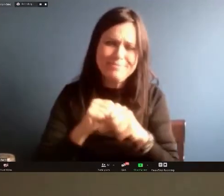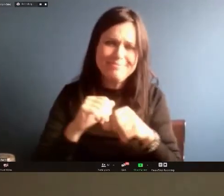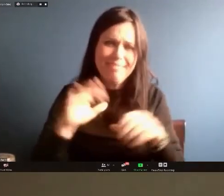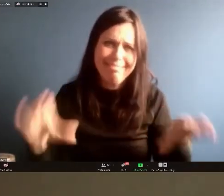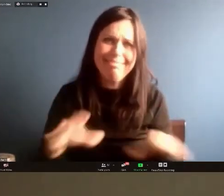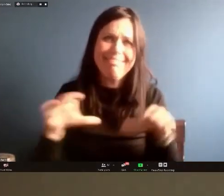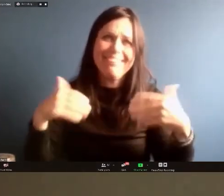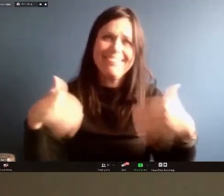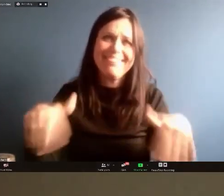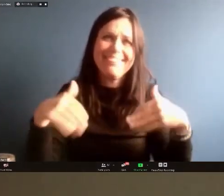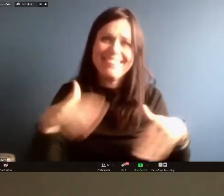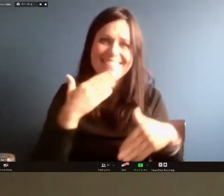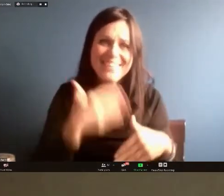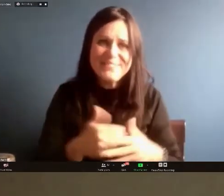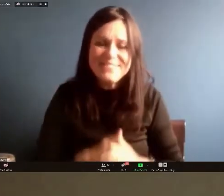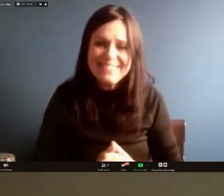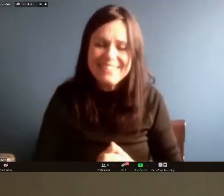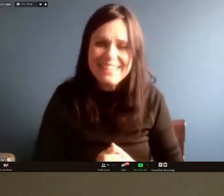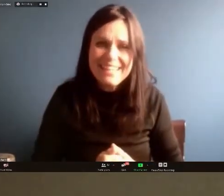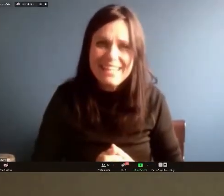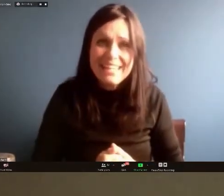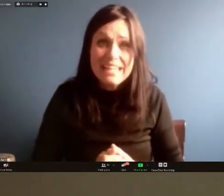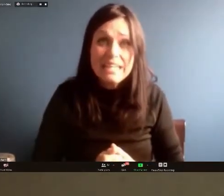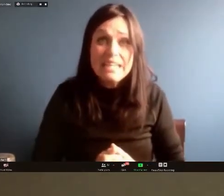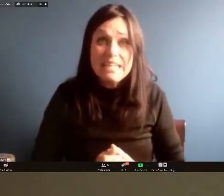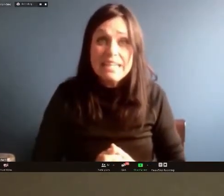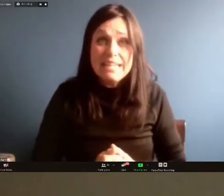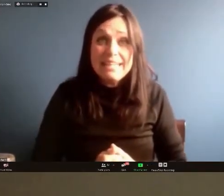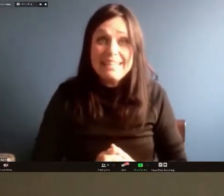Great, and we're